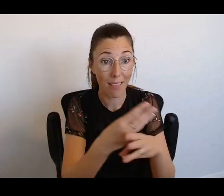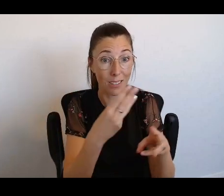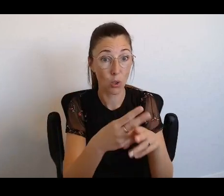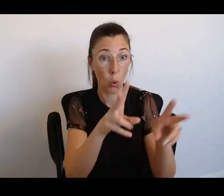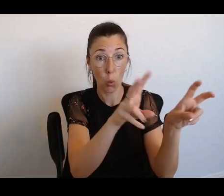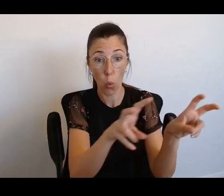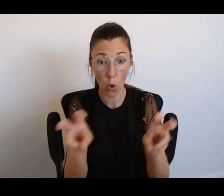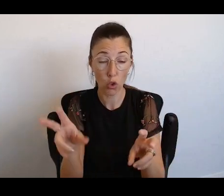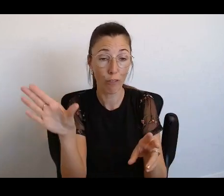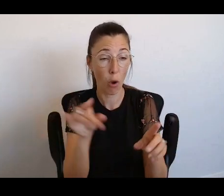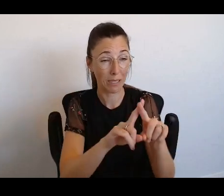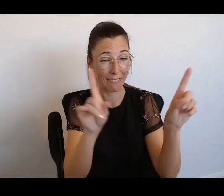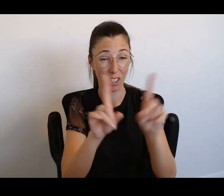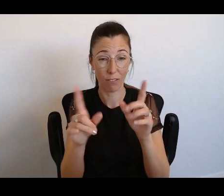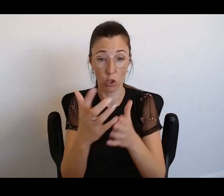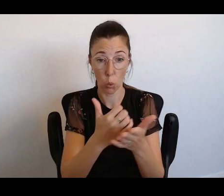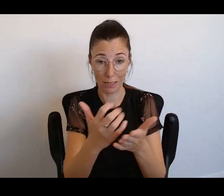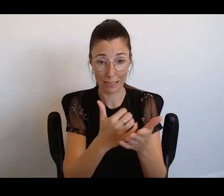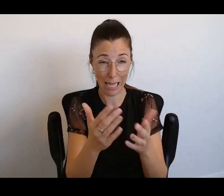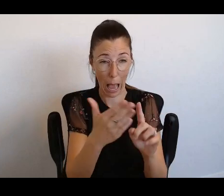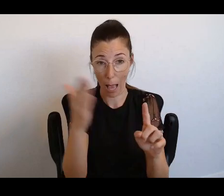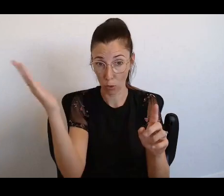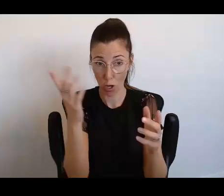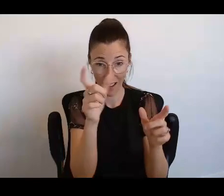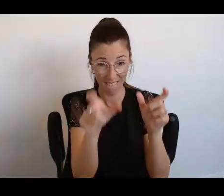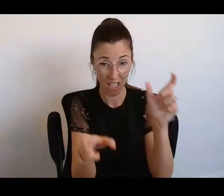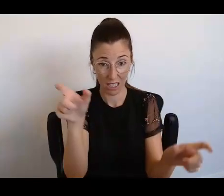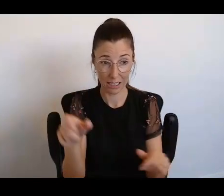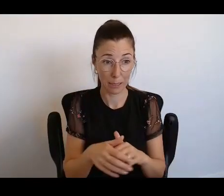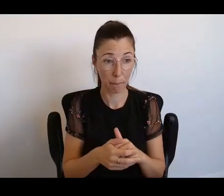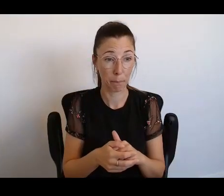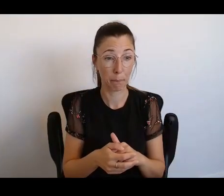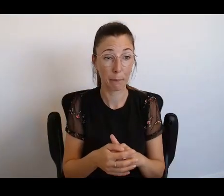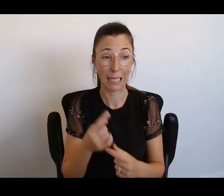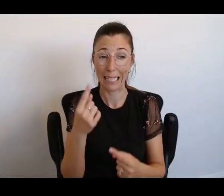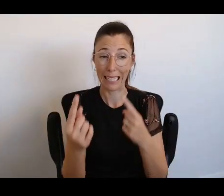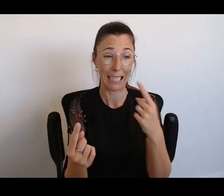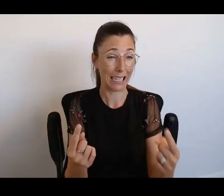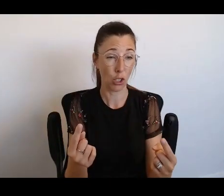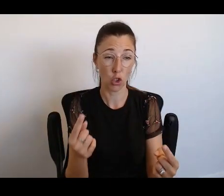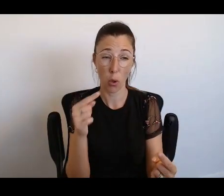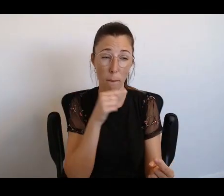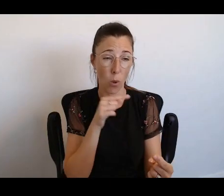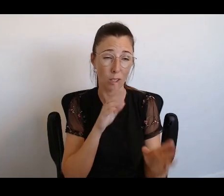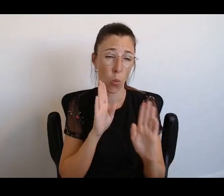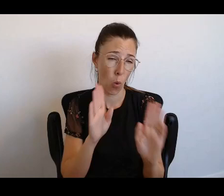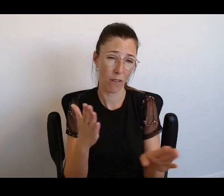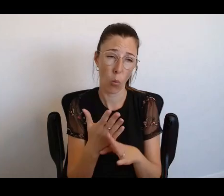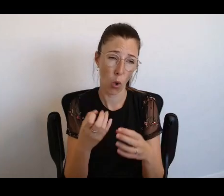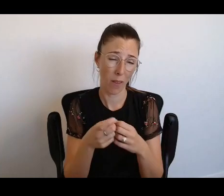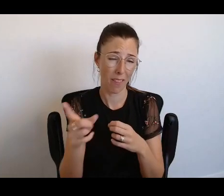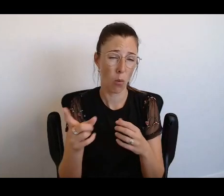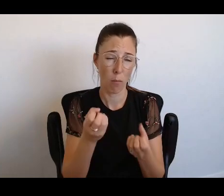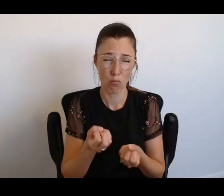diverse sources. Each of these boys was so wonderful to work with. They were bright and talented and full of youthful